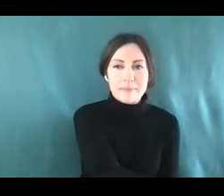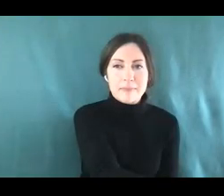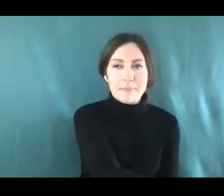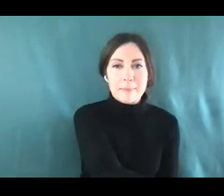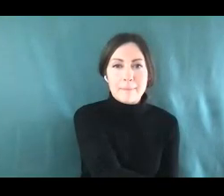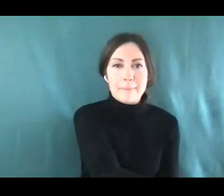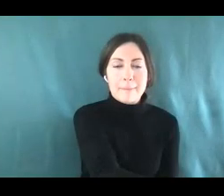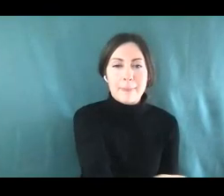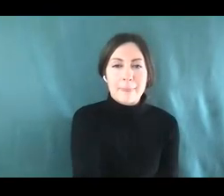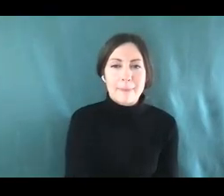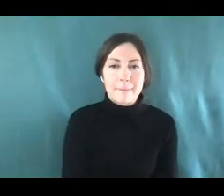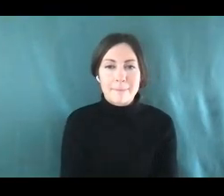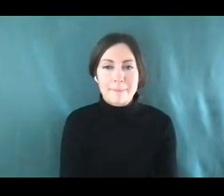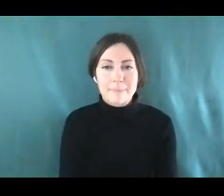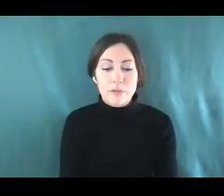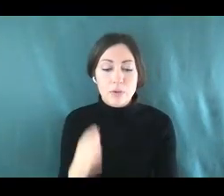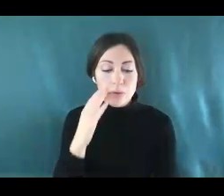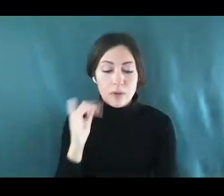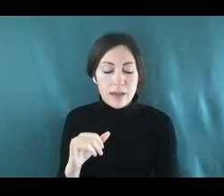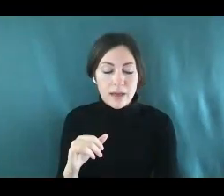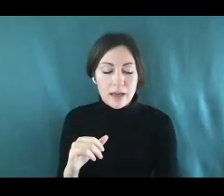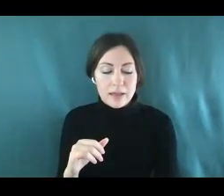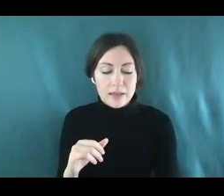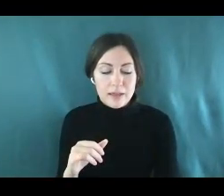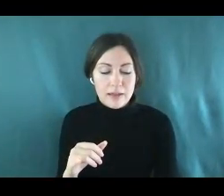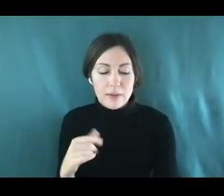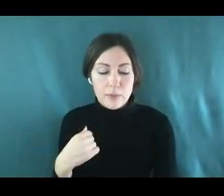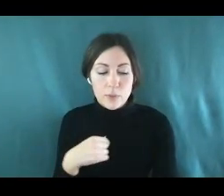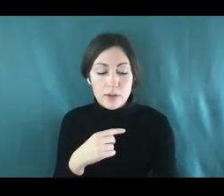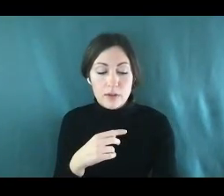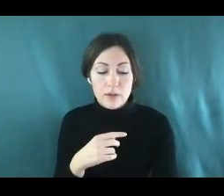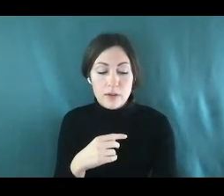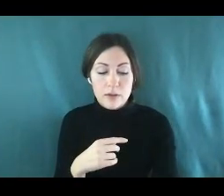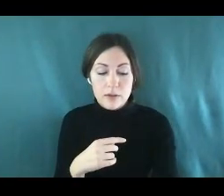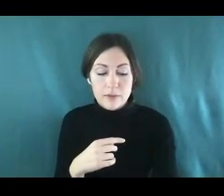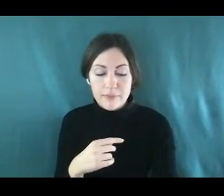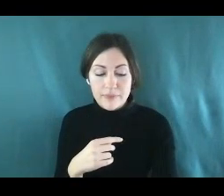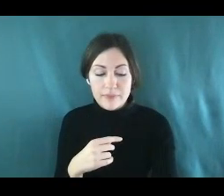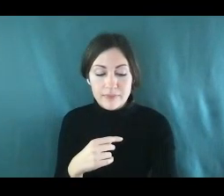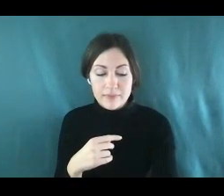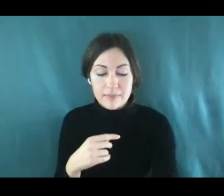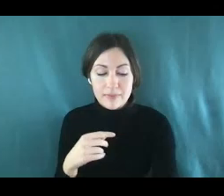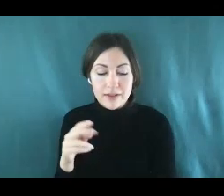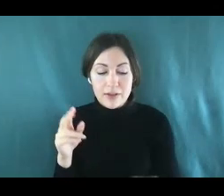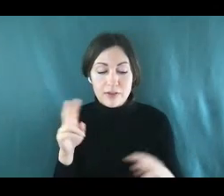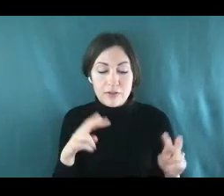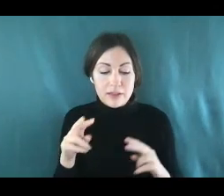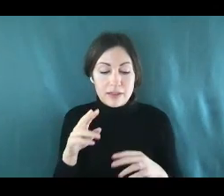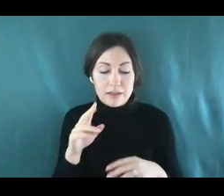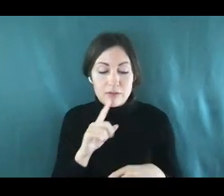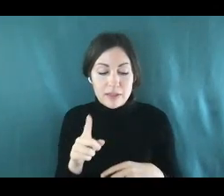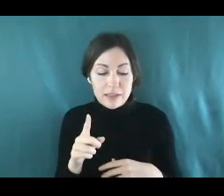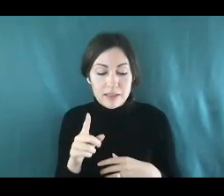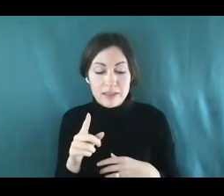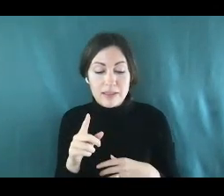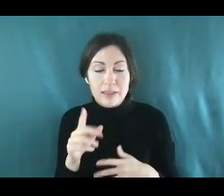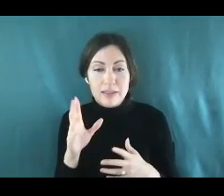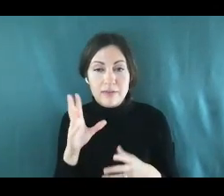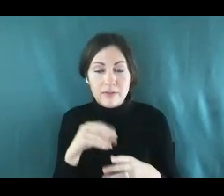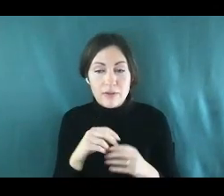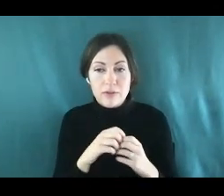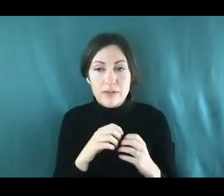As you know, we are very much mobile and very present in the community, and this represents not the entire activities list